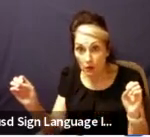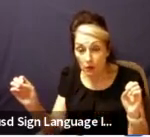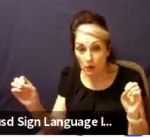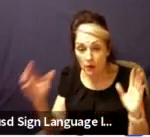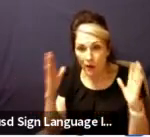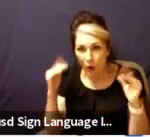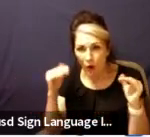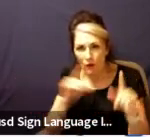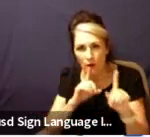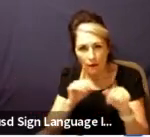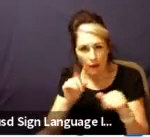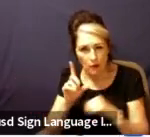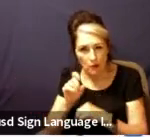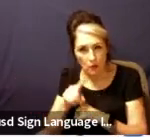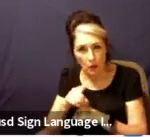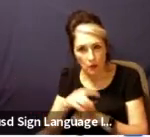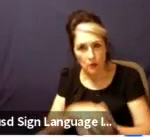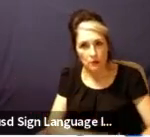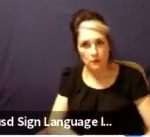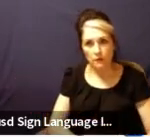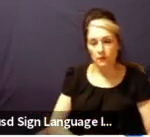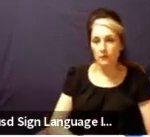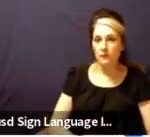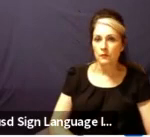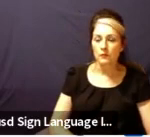Hopefully that answered your question.